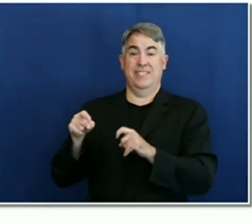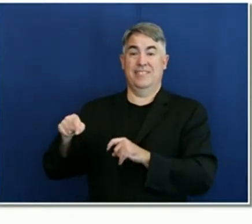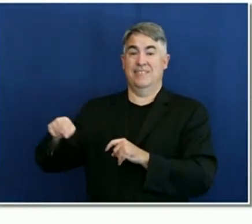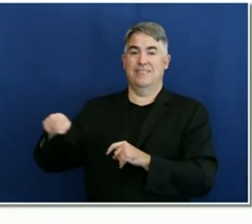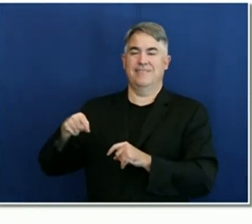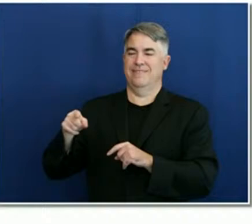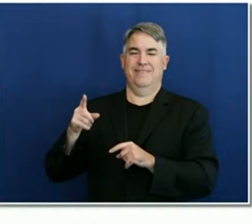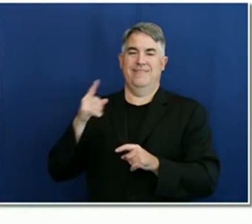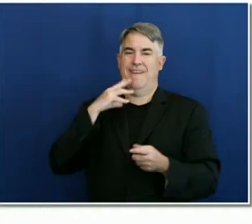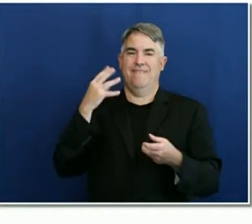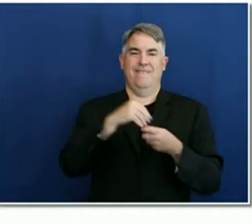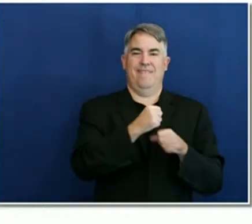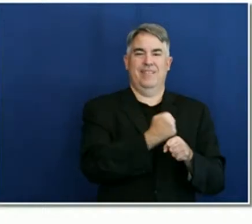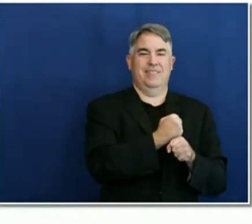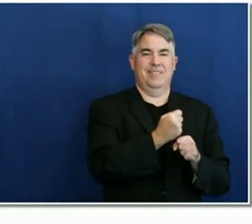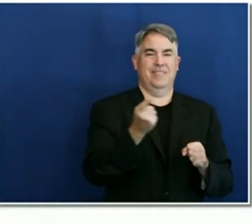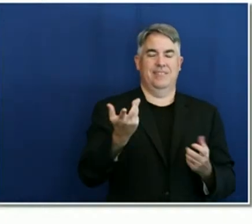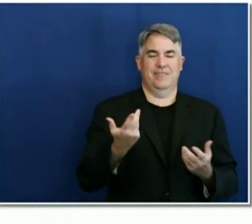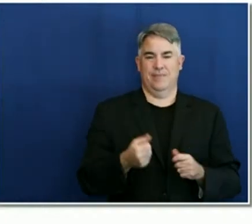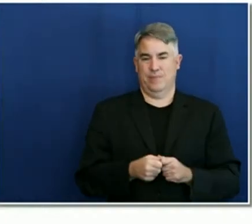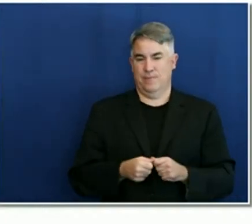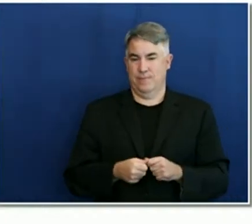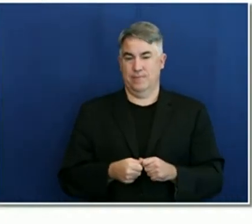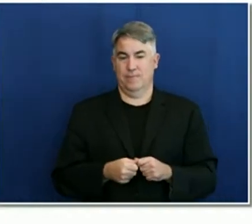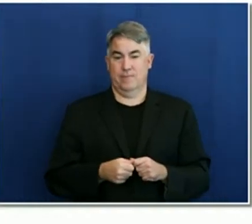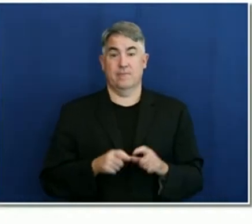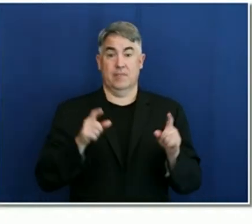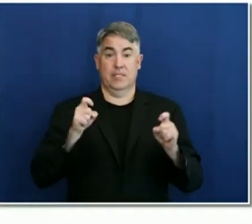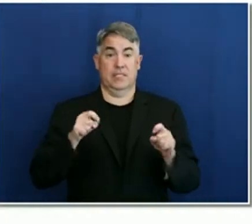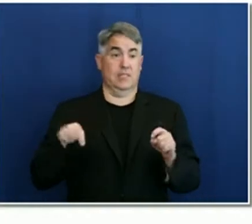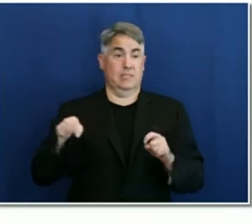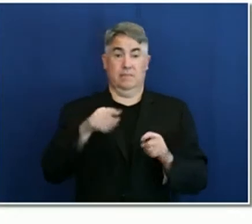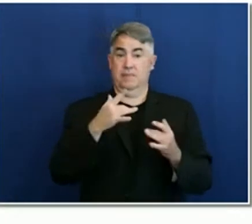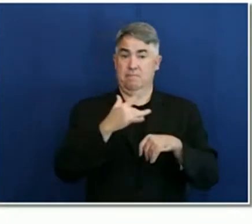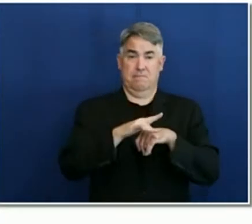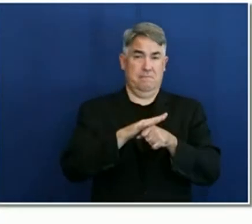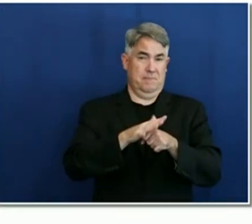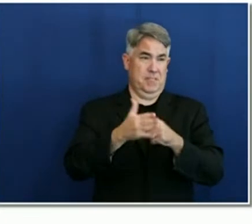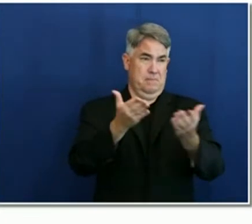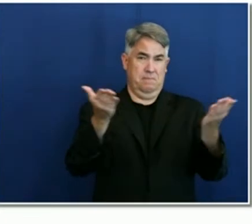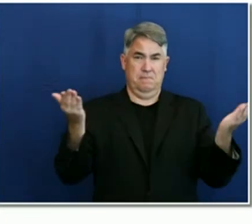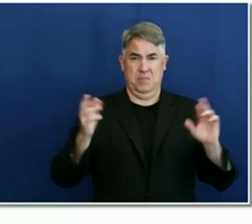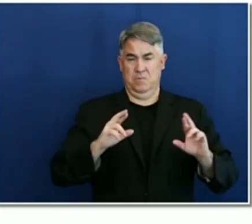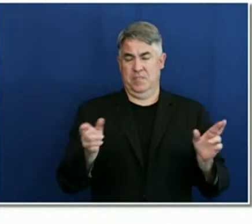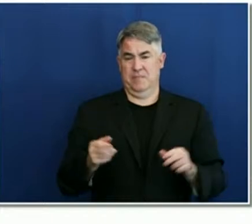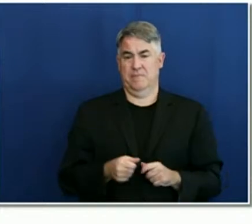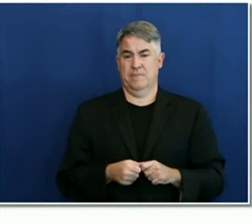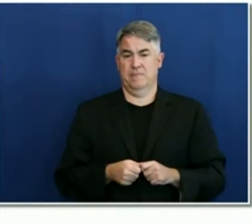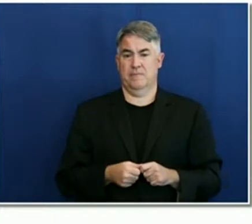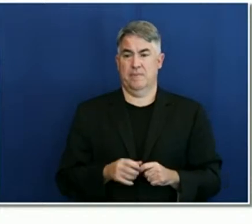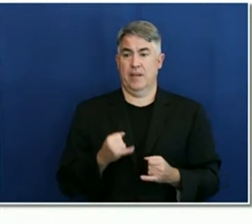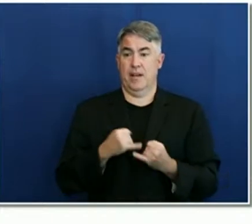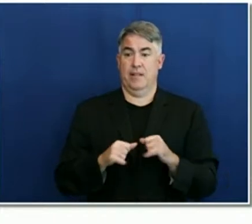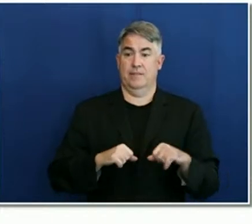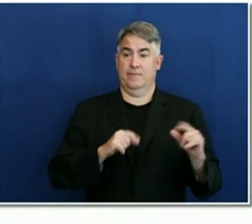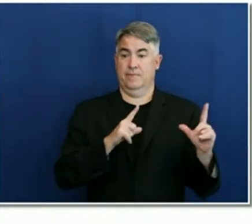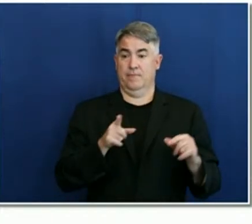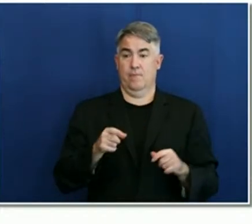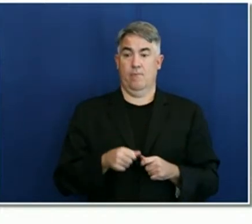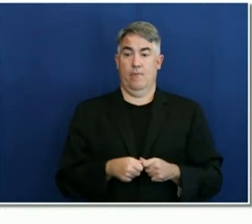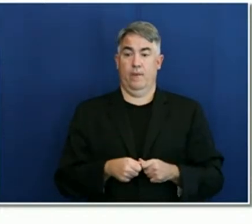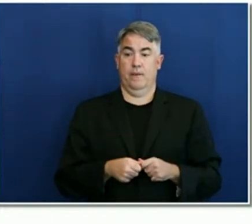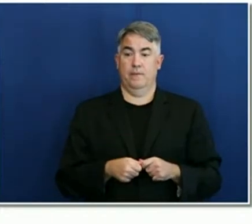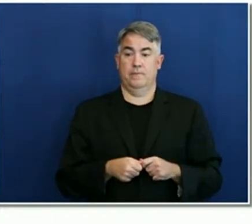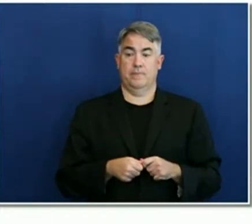will continue to make those available throughout San Diego County. And then the final chart here is just the one where you've seen the rough case count. And